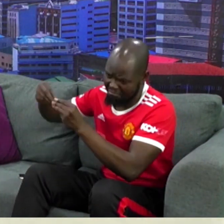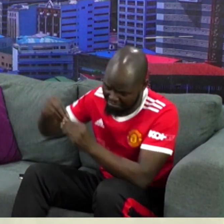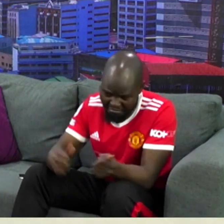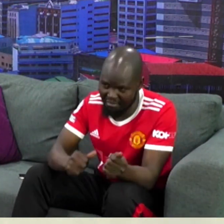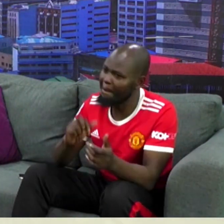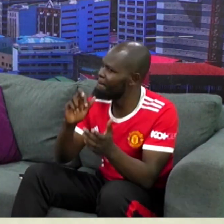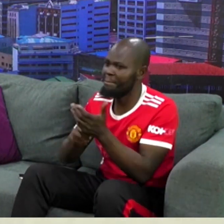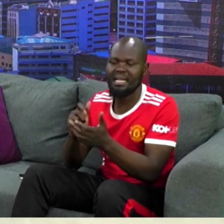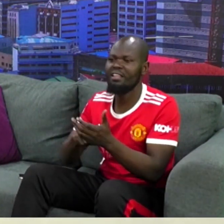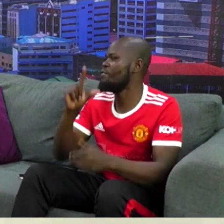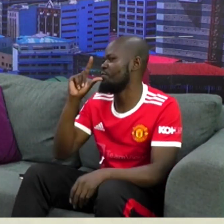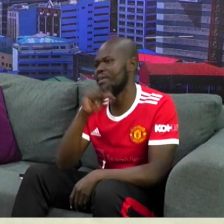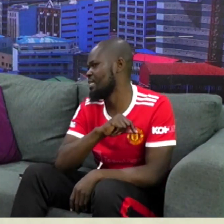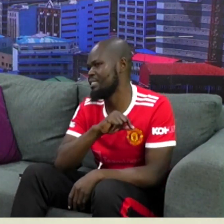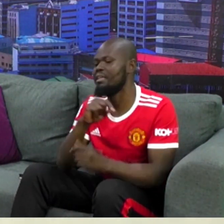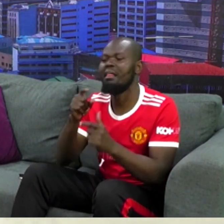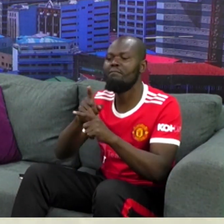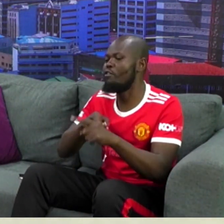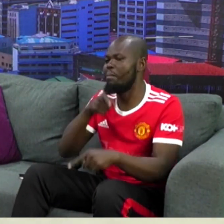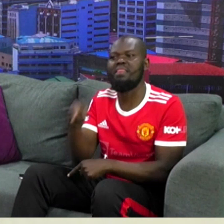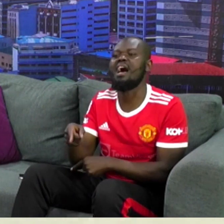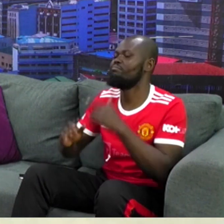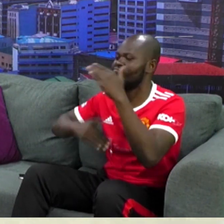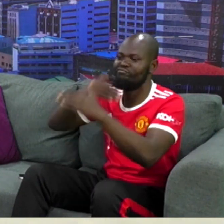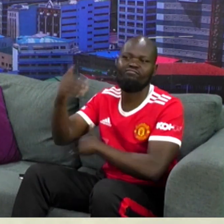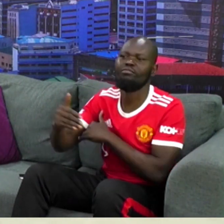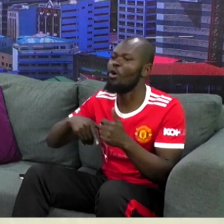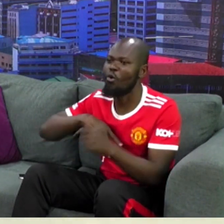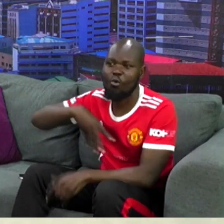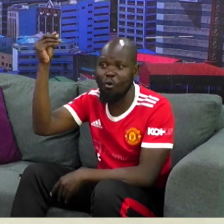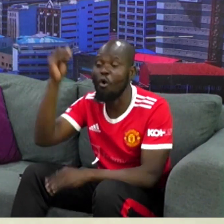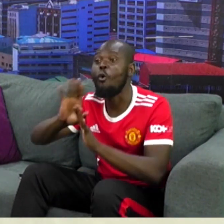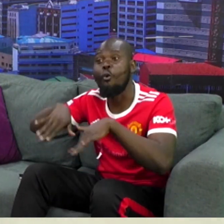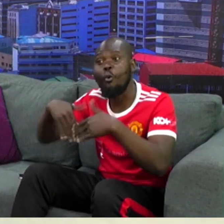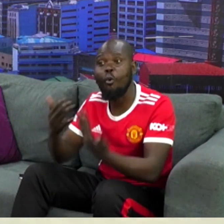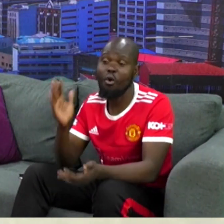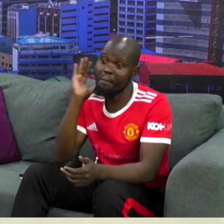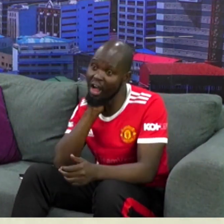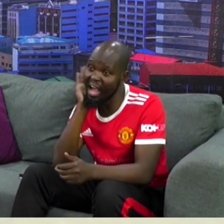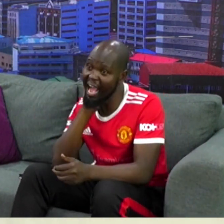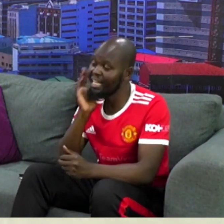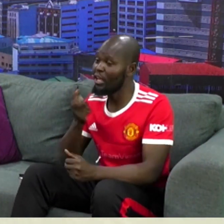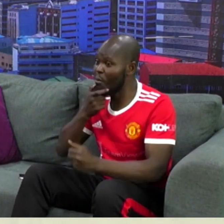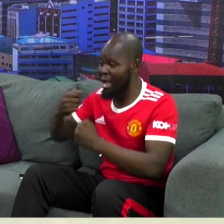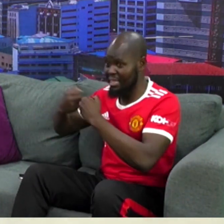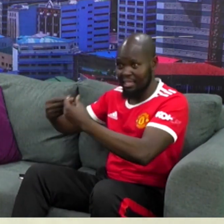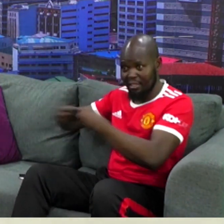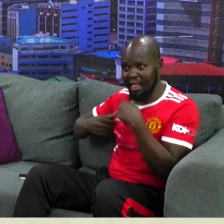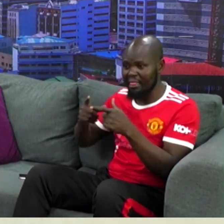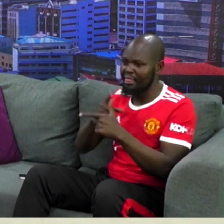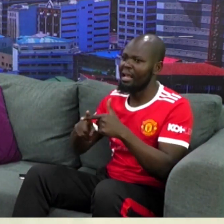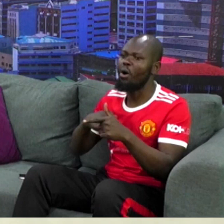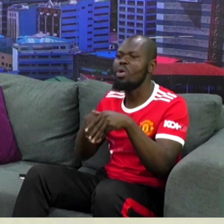right, and Posta Rangers thrash AFC, then that will give them an opportunity.